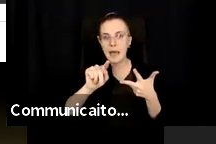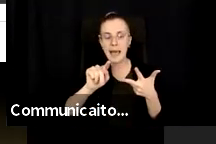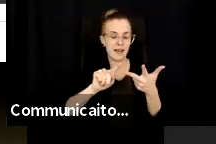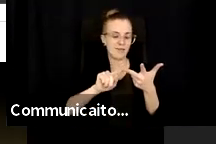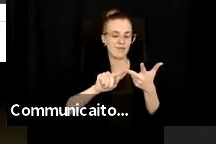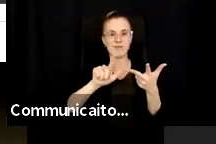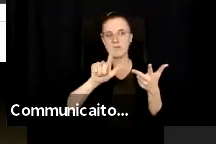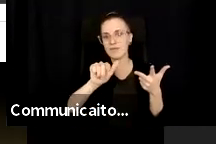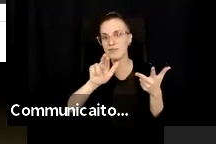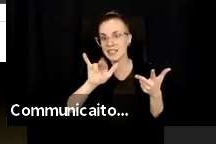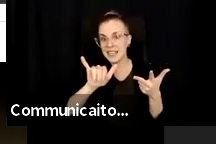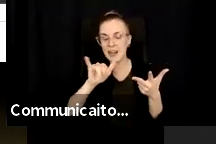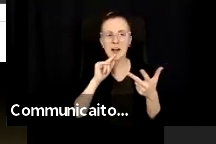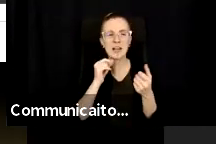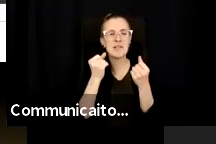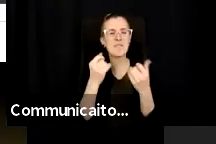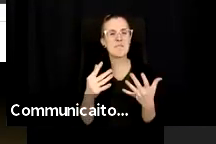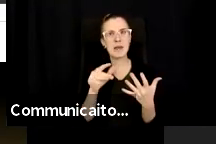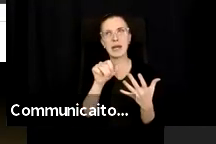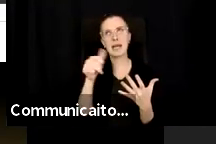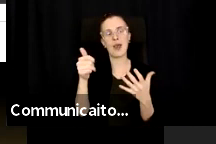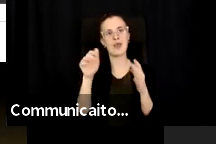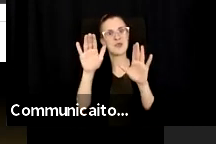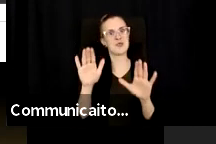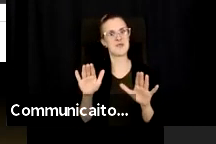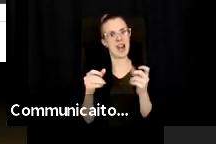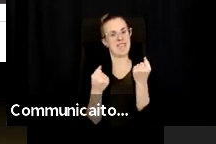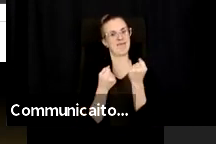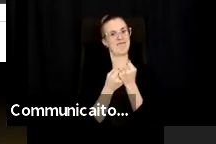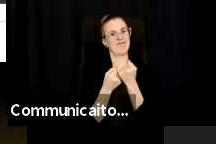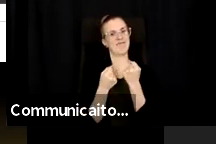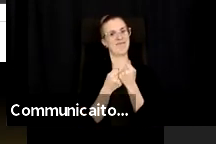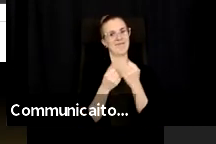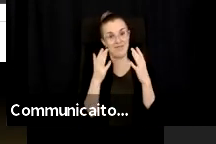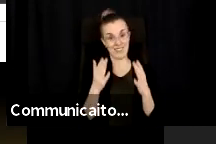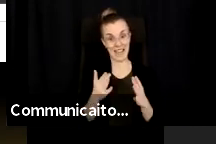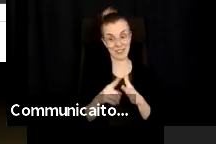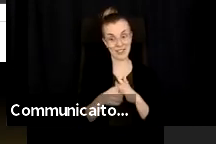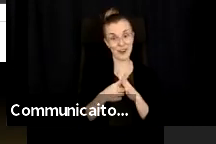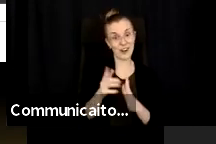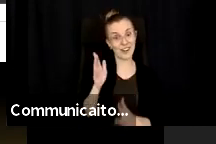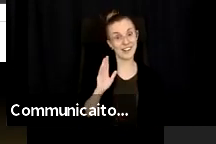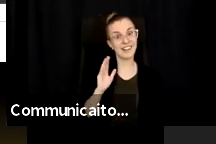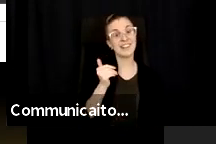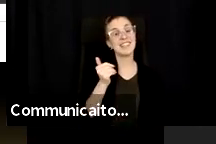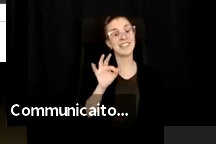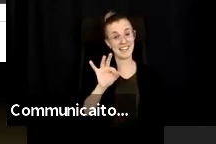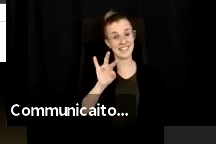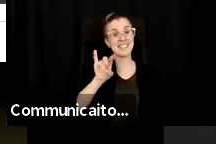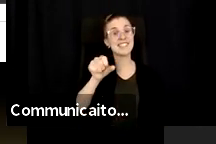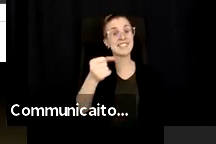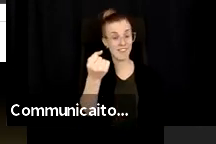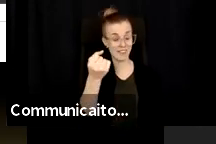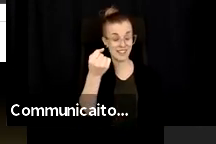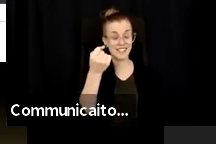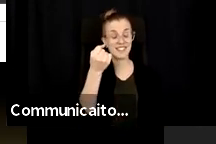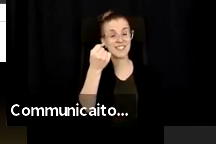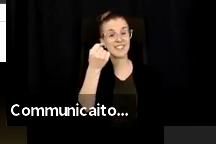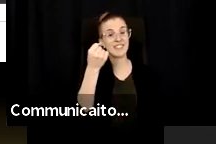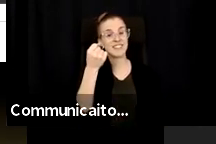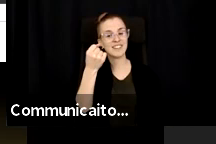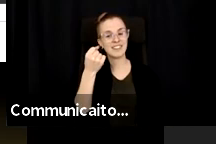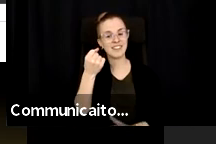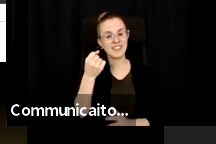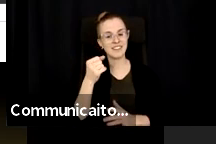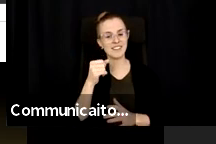advocates who started in the 1970s, started along with a convert that we